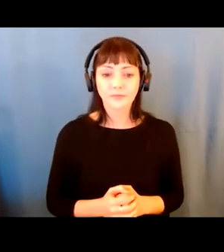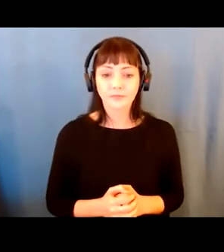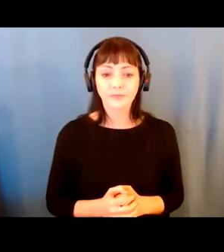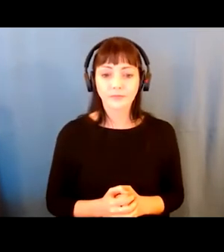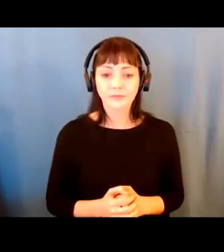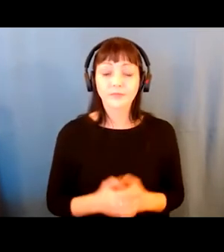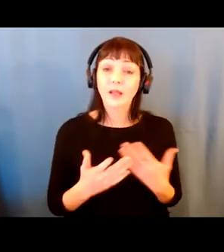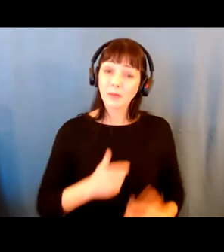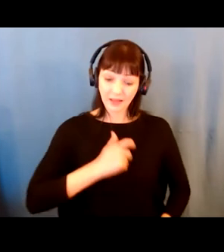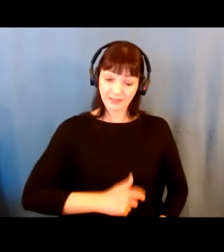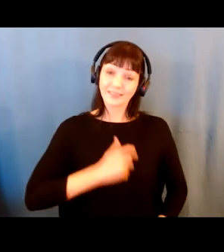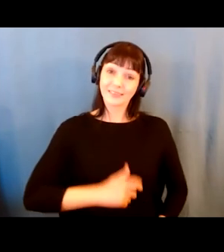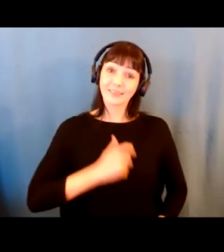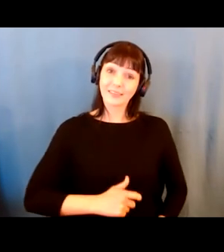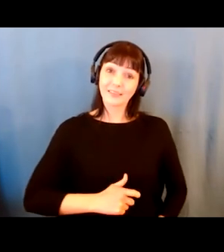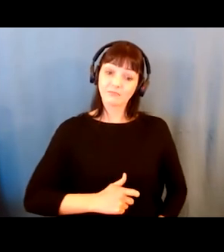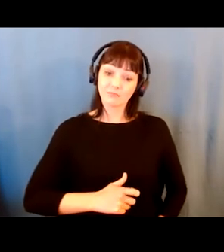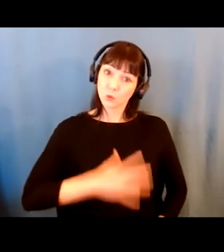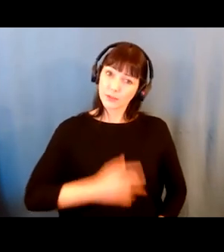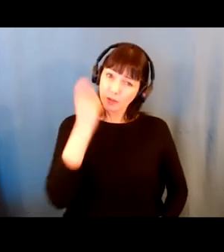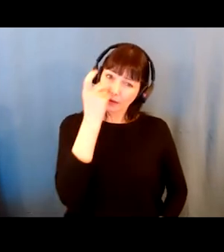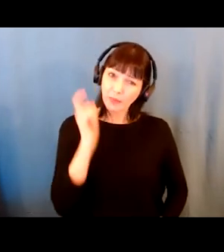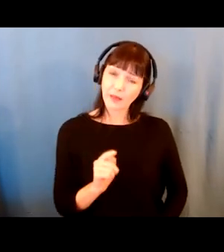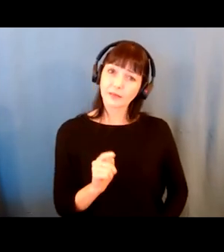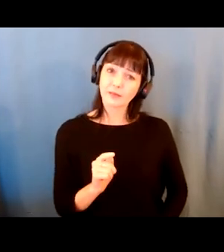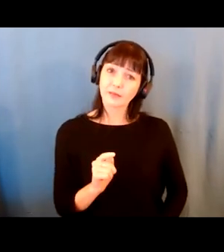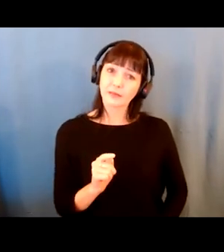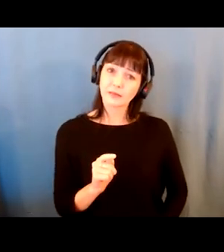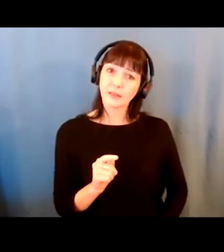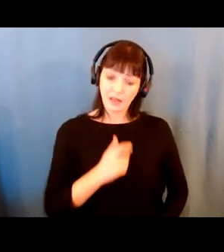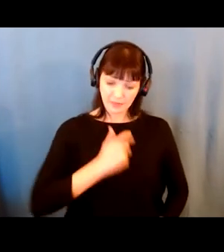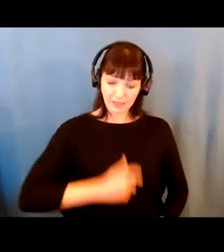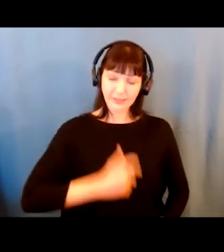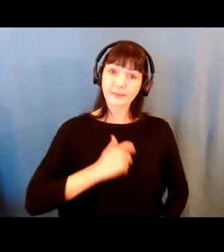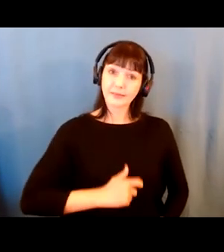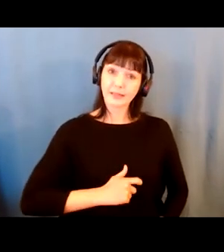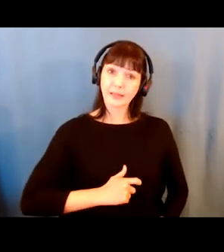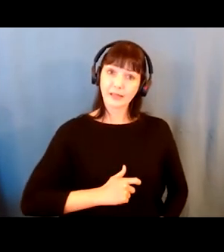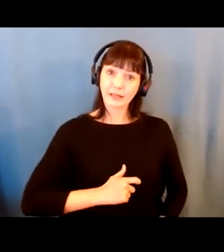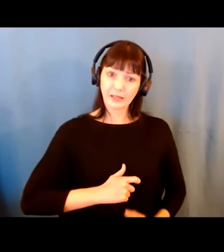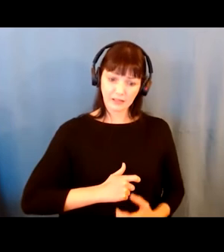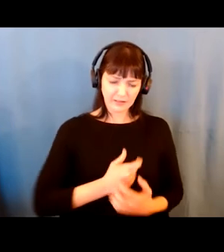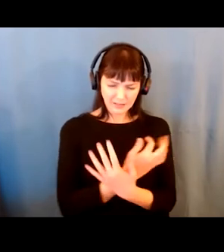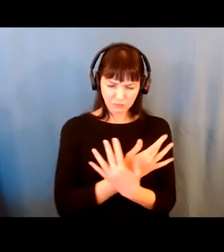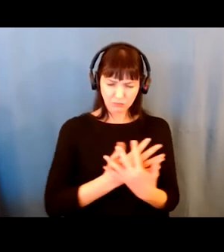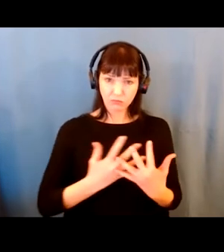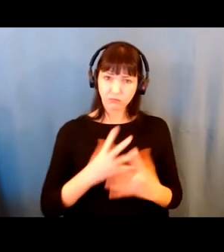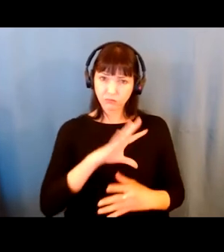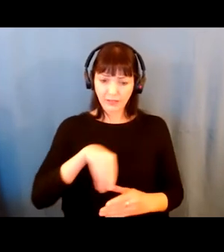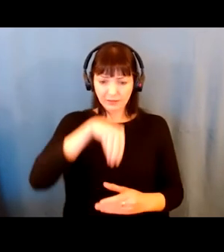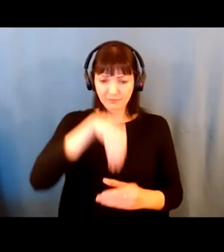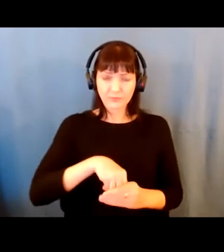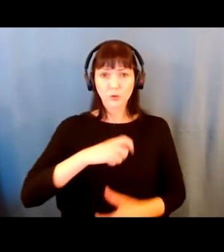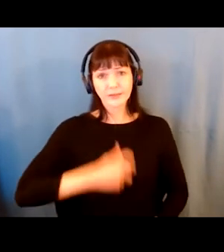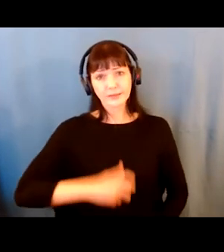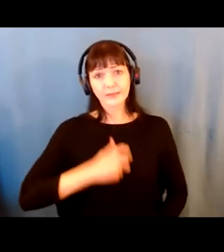know, we're not always that person, that part of our identity is not always at the forefront.